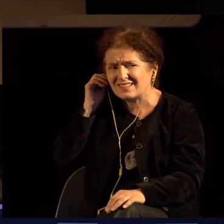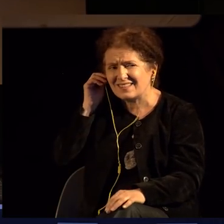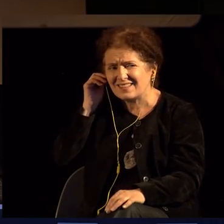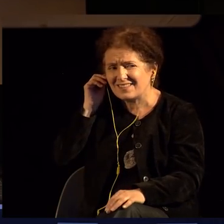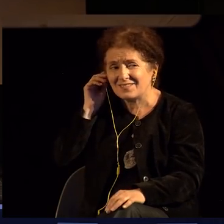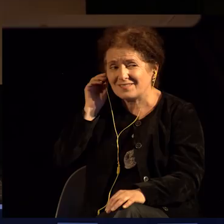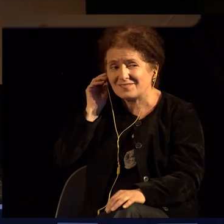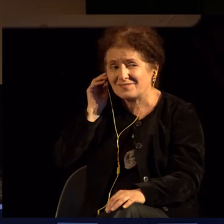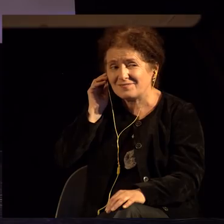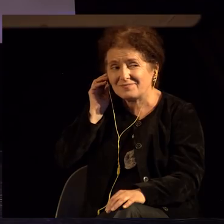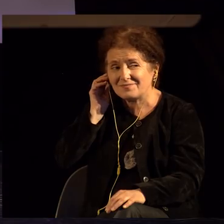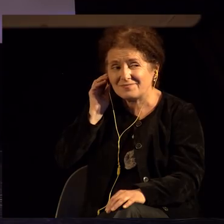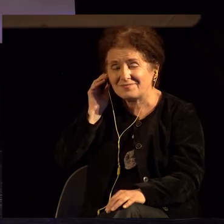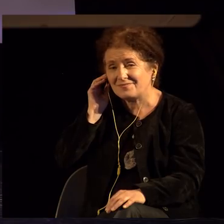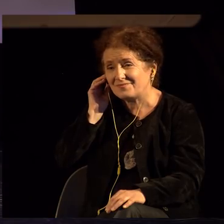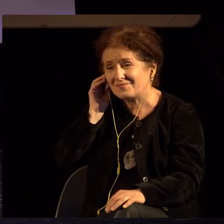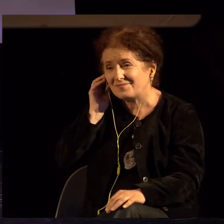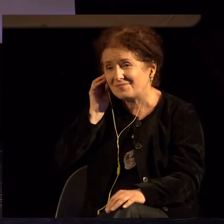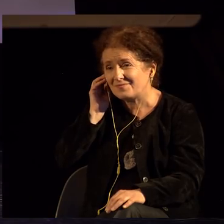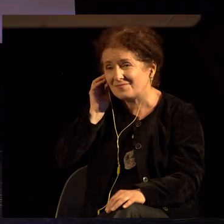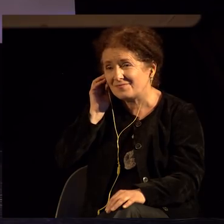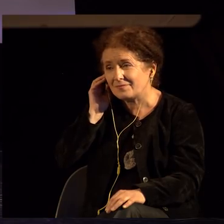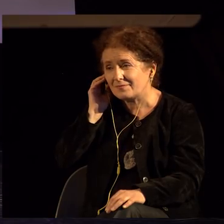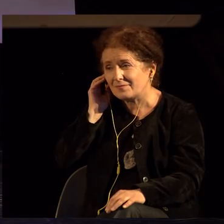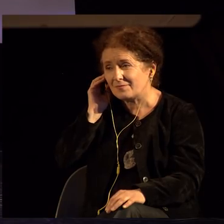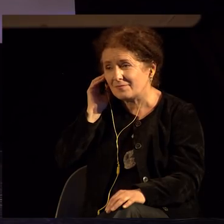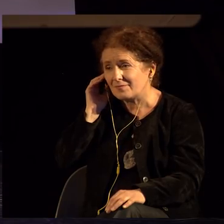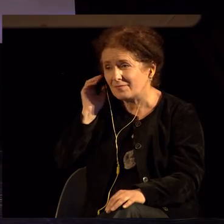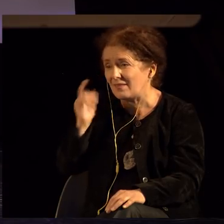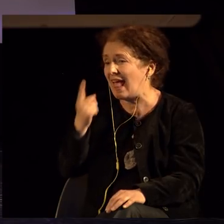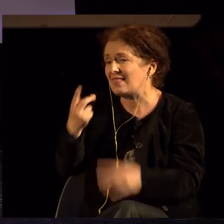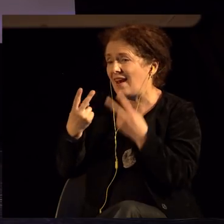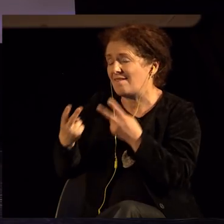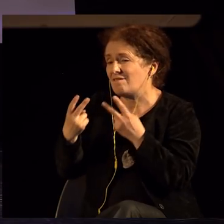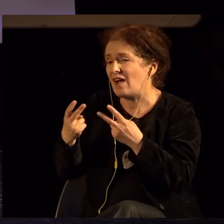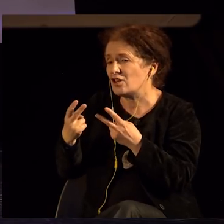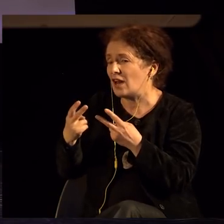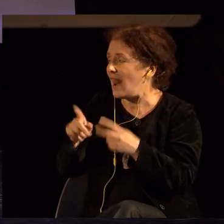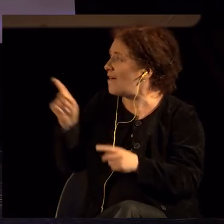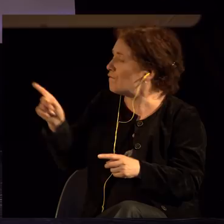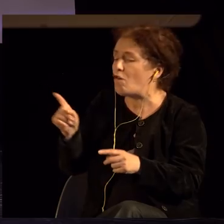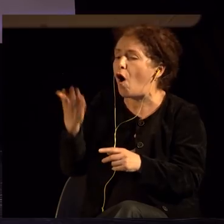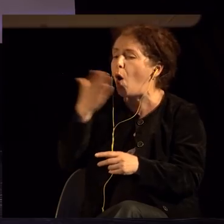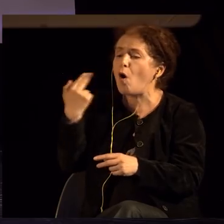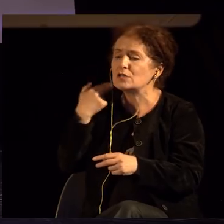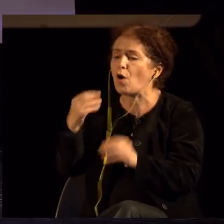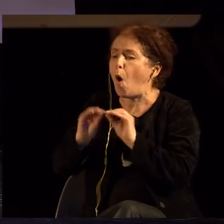Anatomy is an important subject in sex education, maybe more so now than ever.